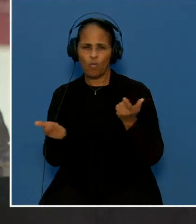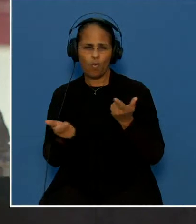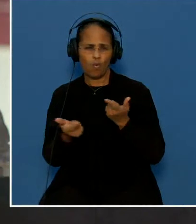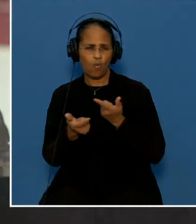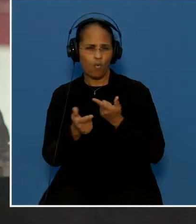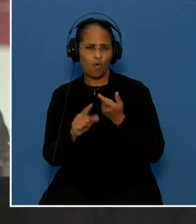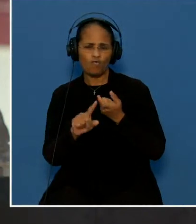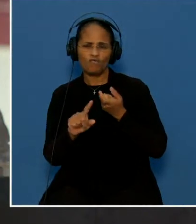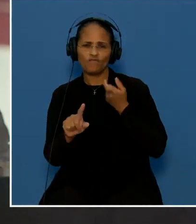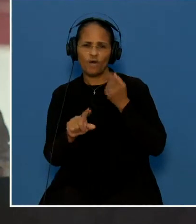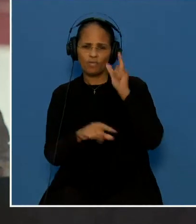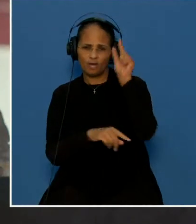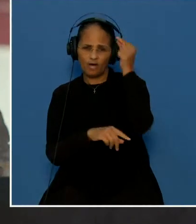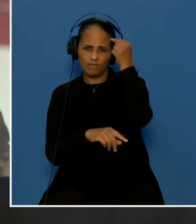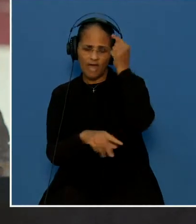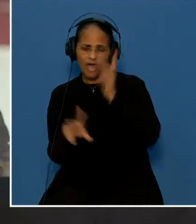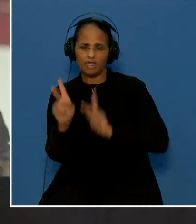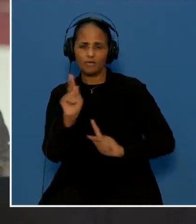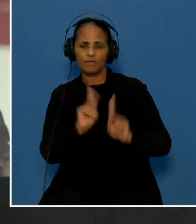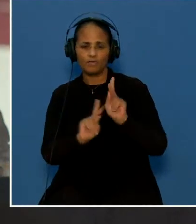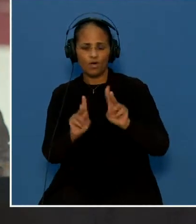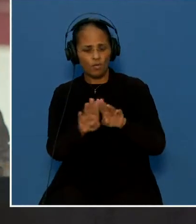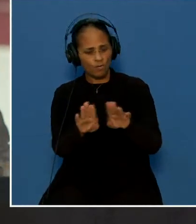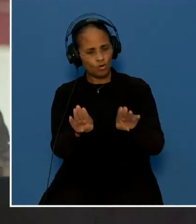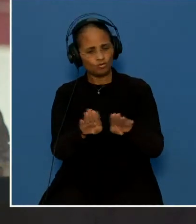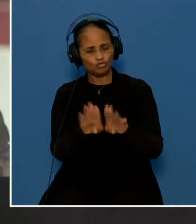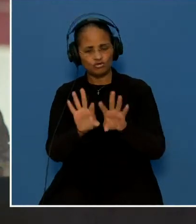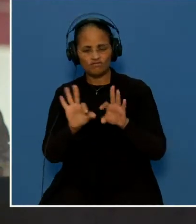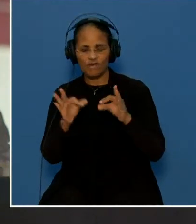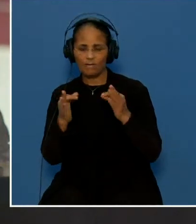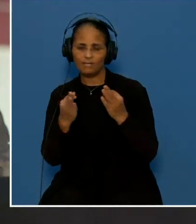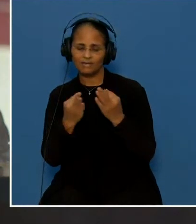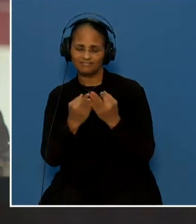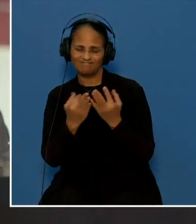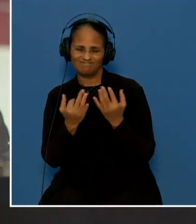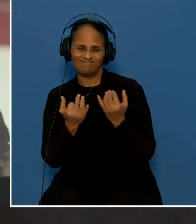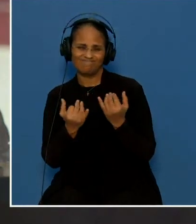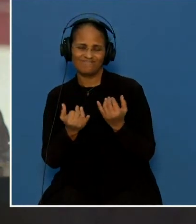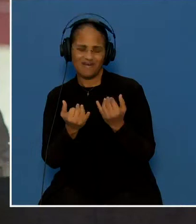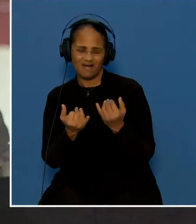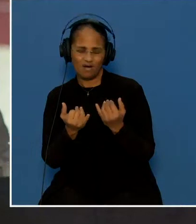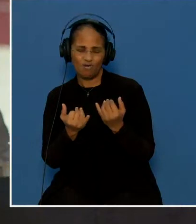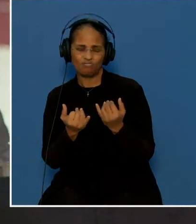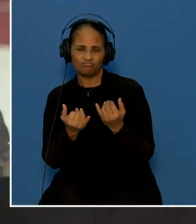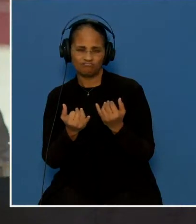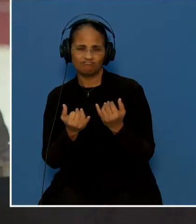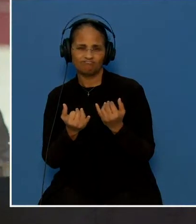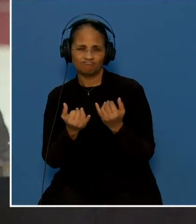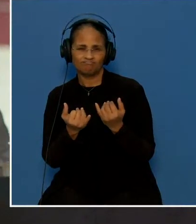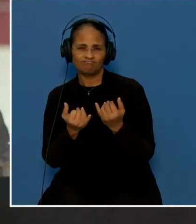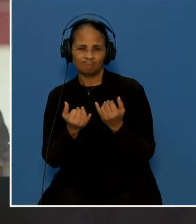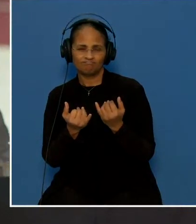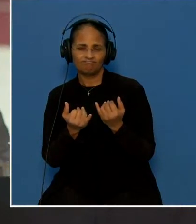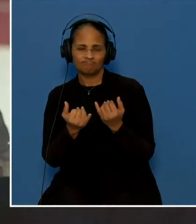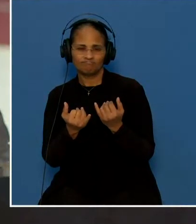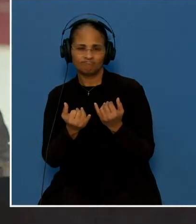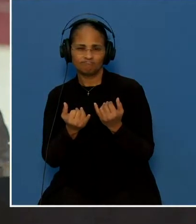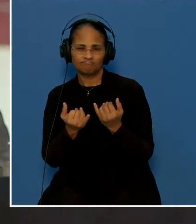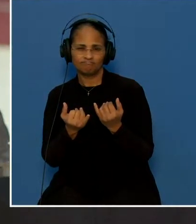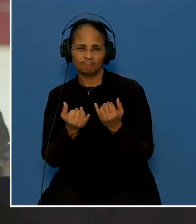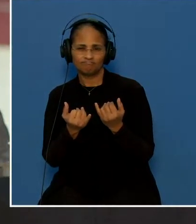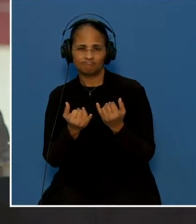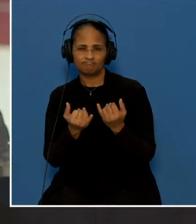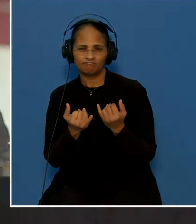behalf of the government and the people of Bermuda to the family who unfortunately lost a